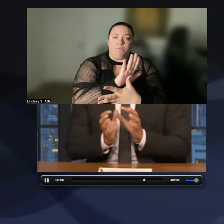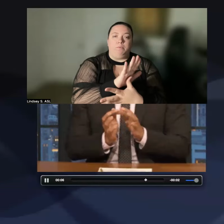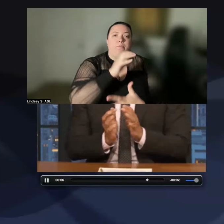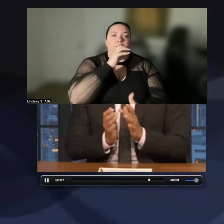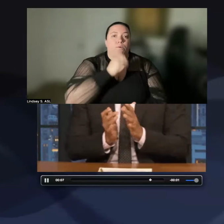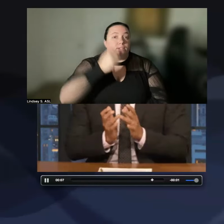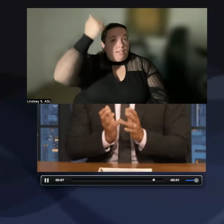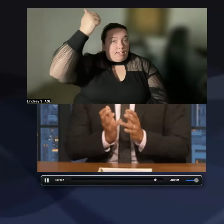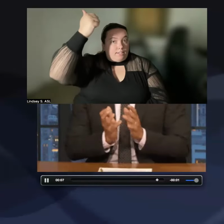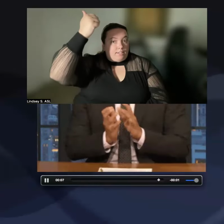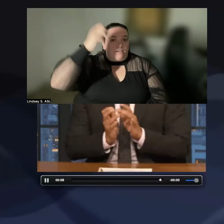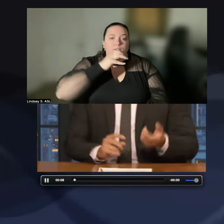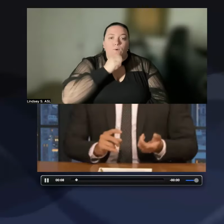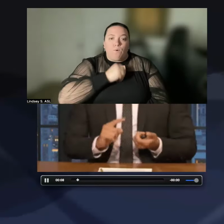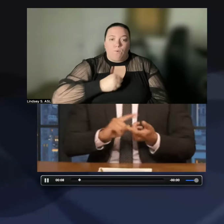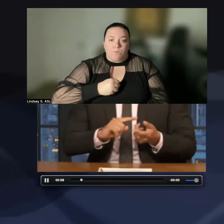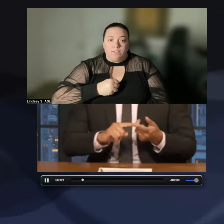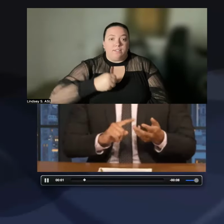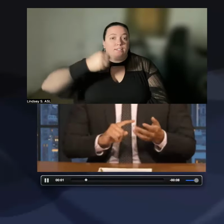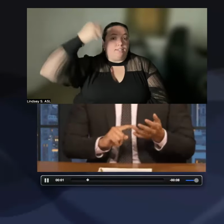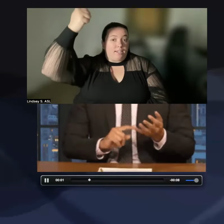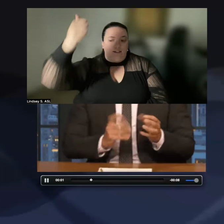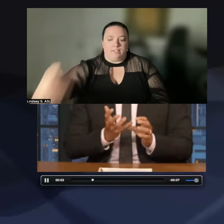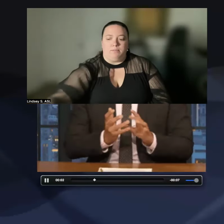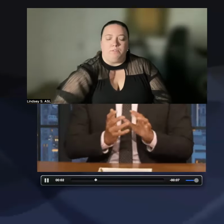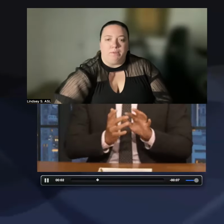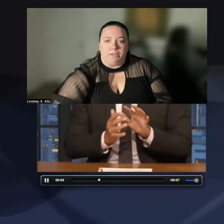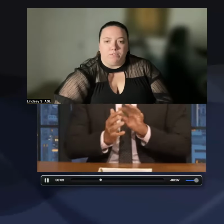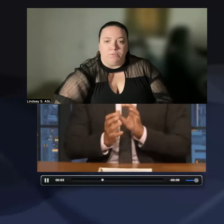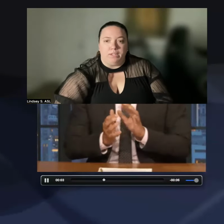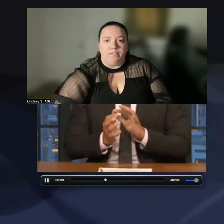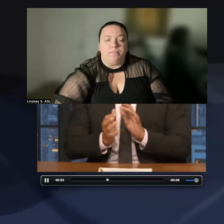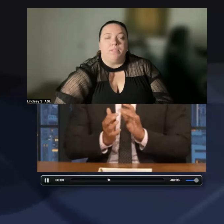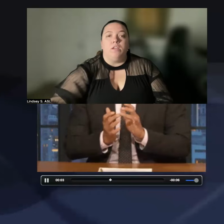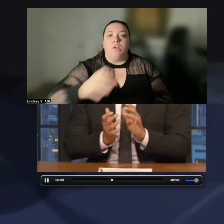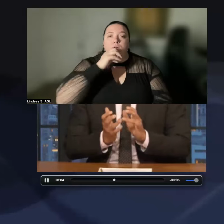oldest would be my oldest. Let me move my mouse